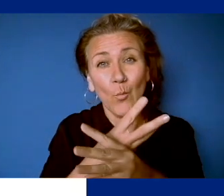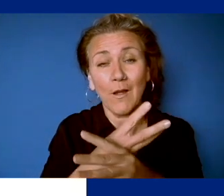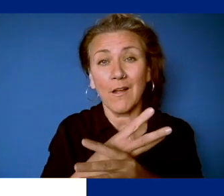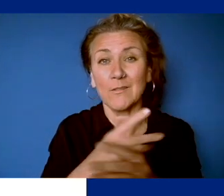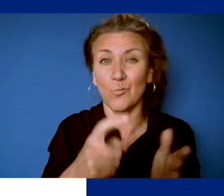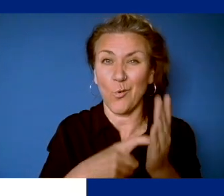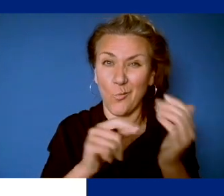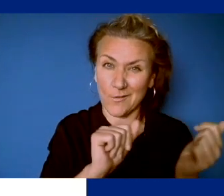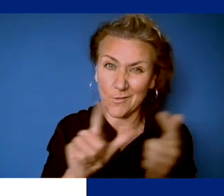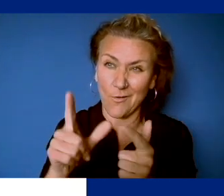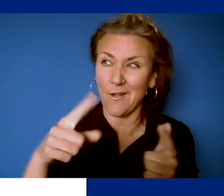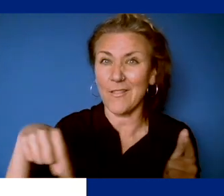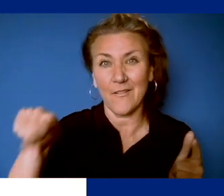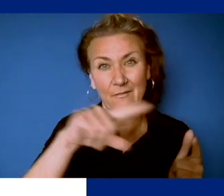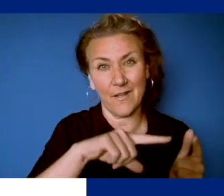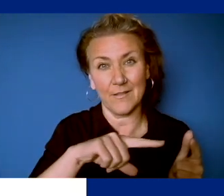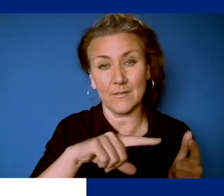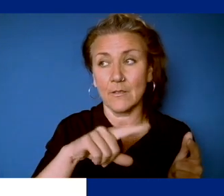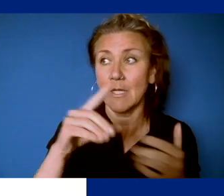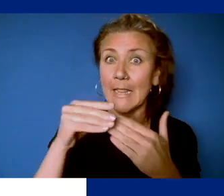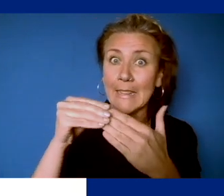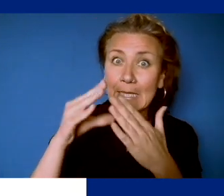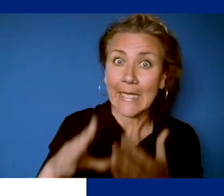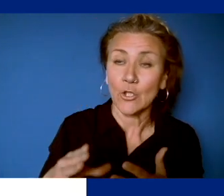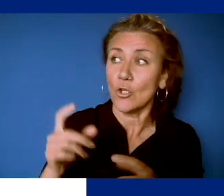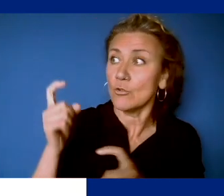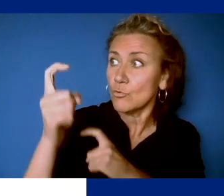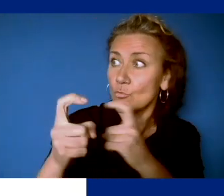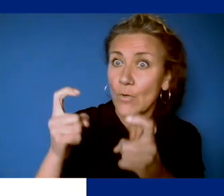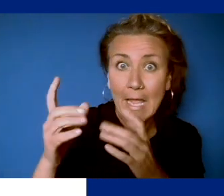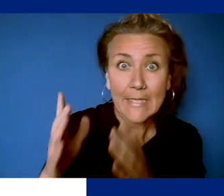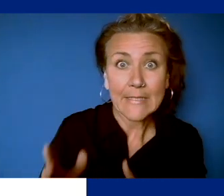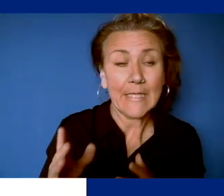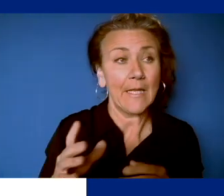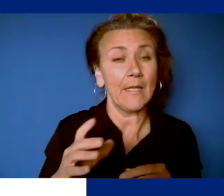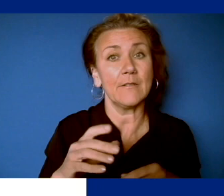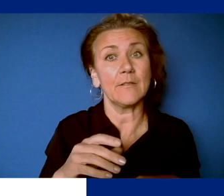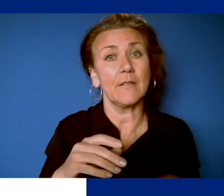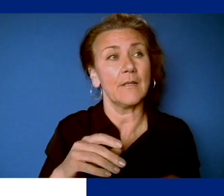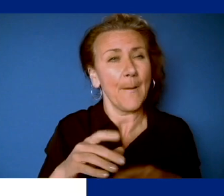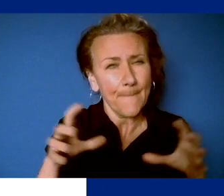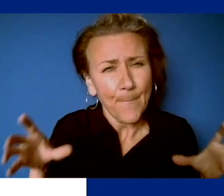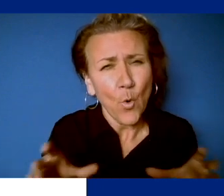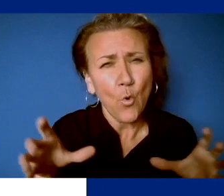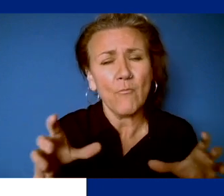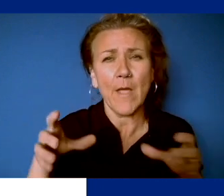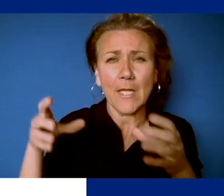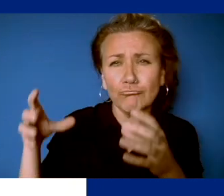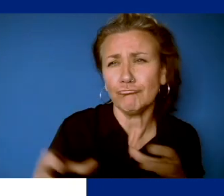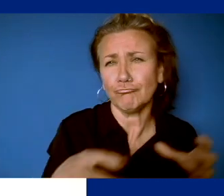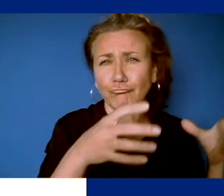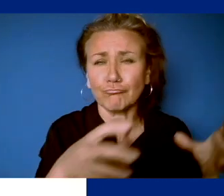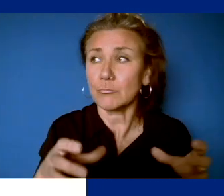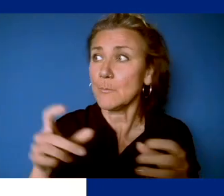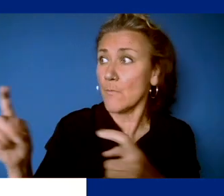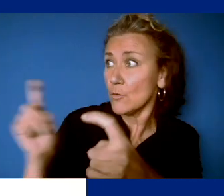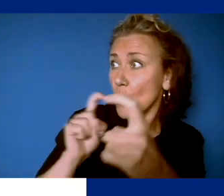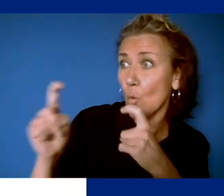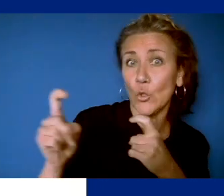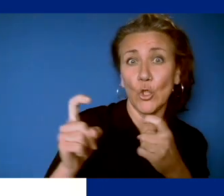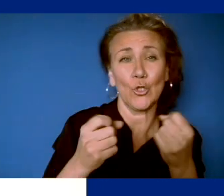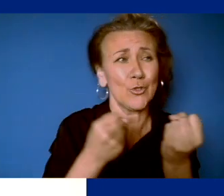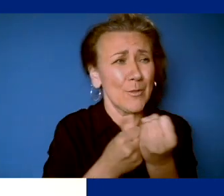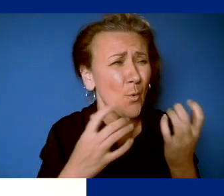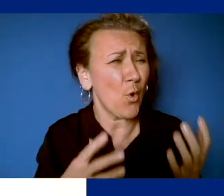world, it takes all of us. It takes grantee leaders, it takes movements, it takes donor